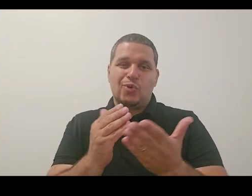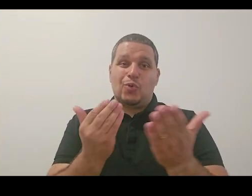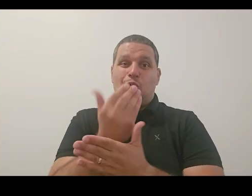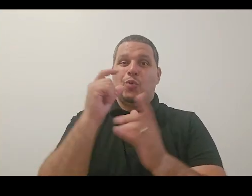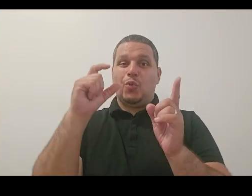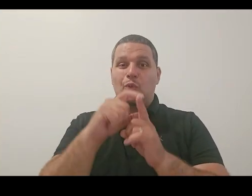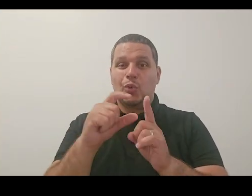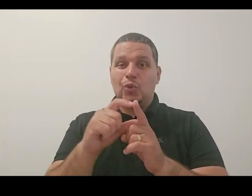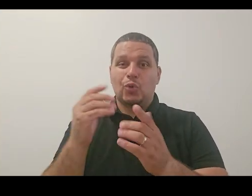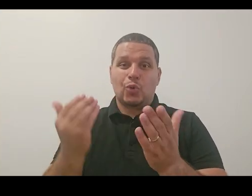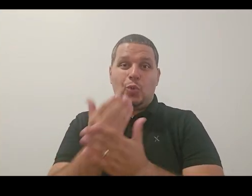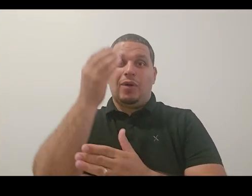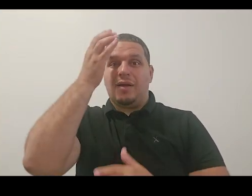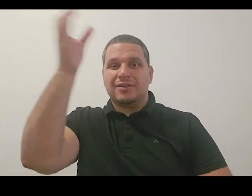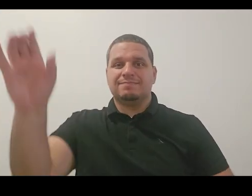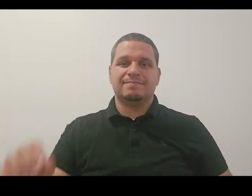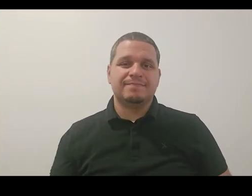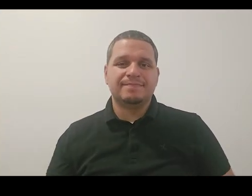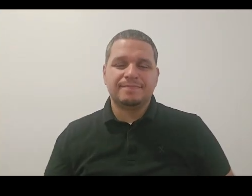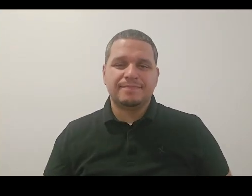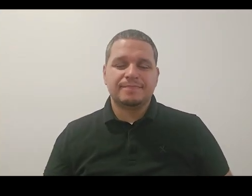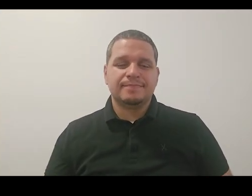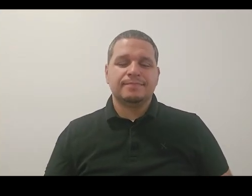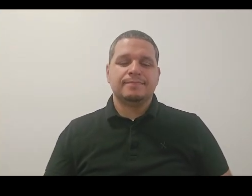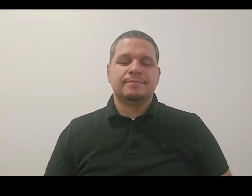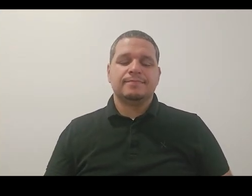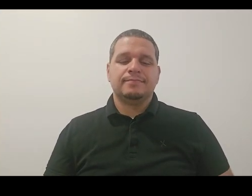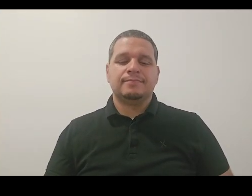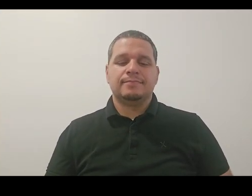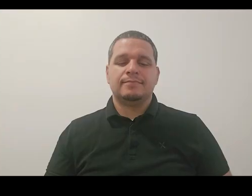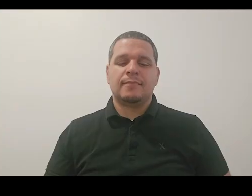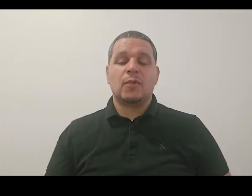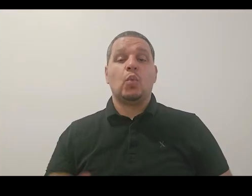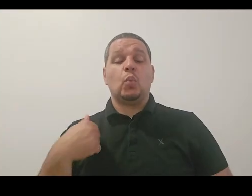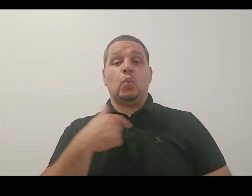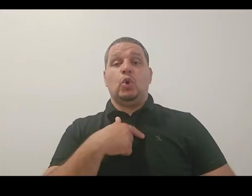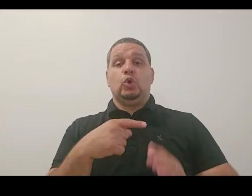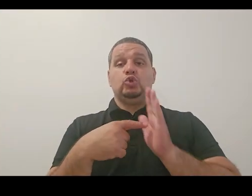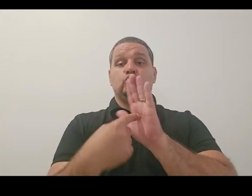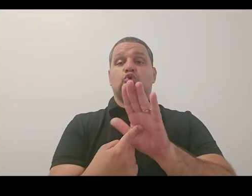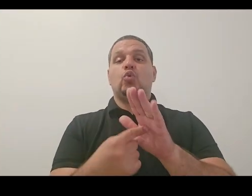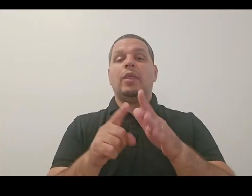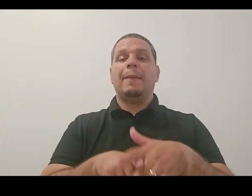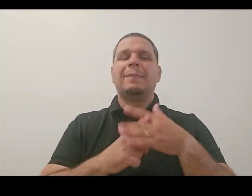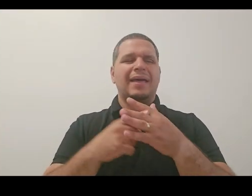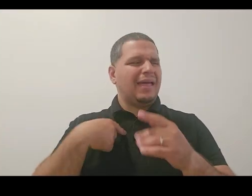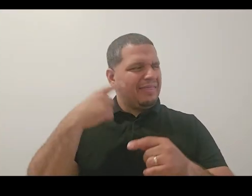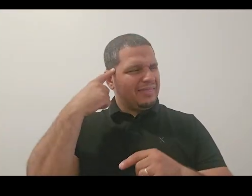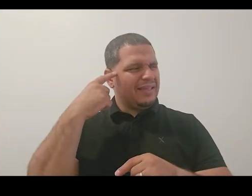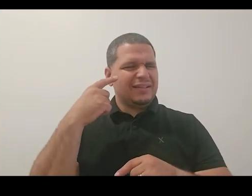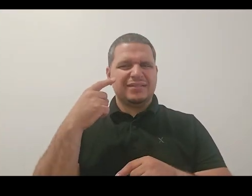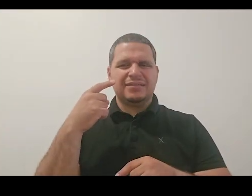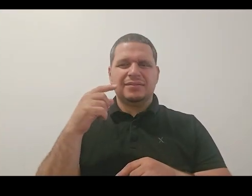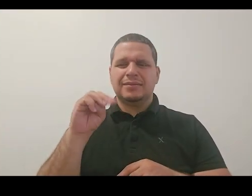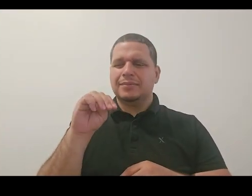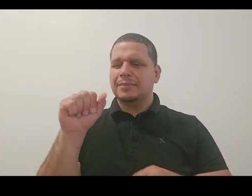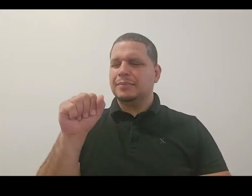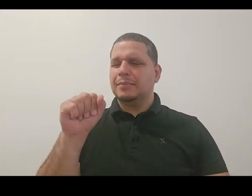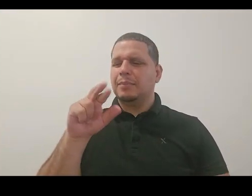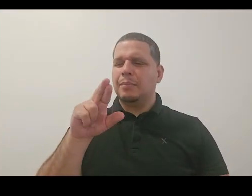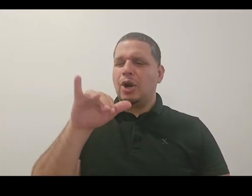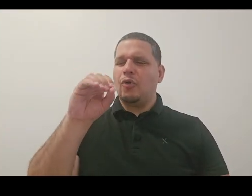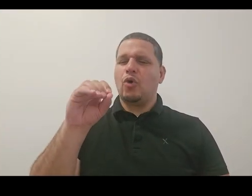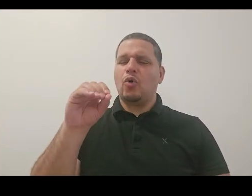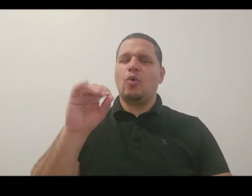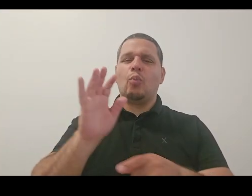bring in potentially new words and new concepts. So we showed the beginning of, I believe it was